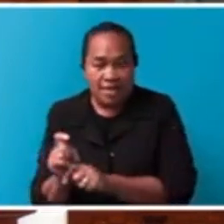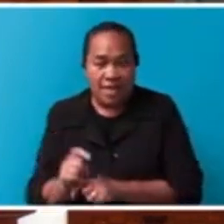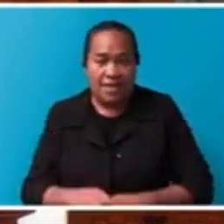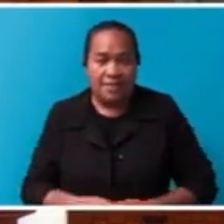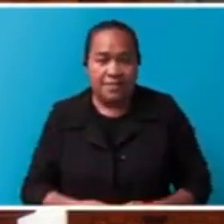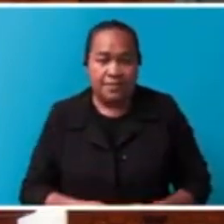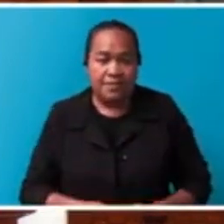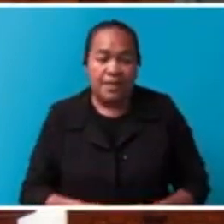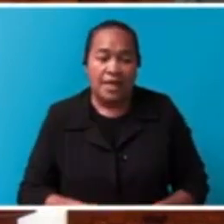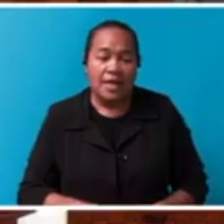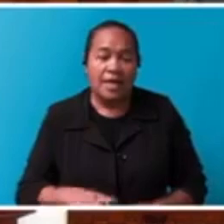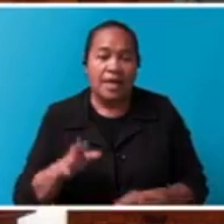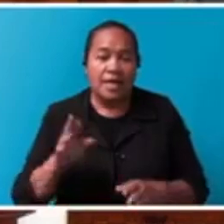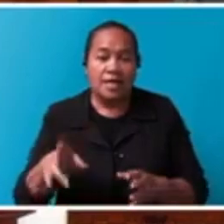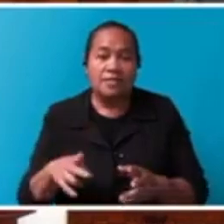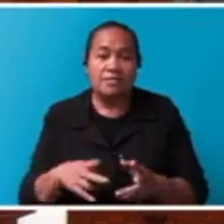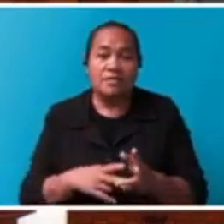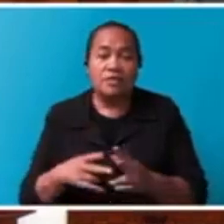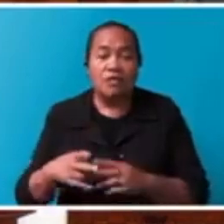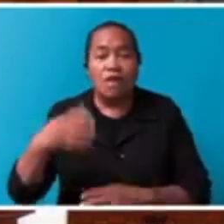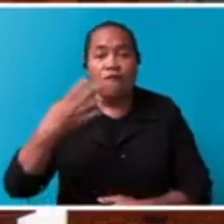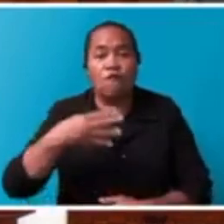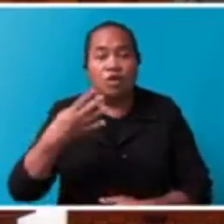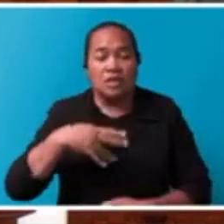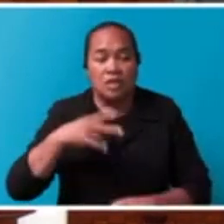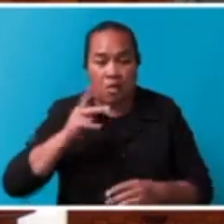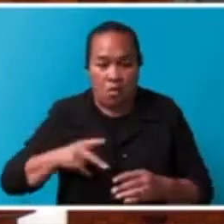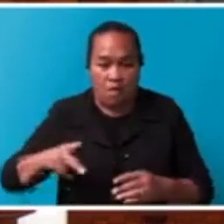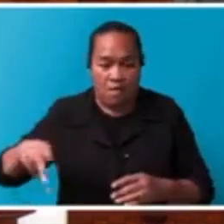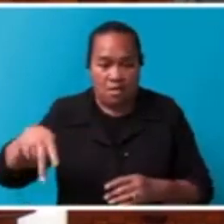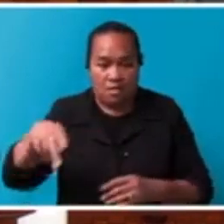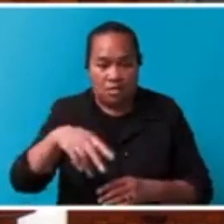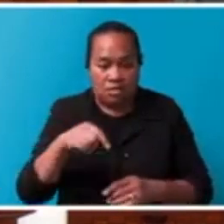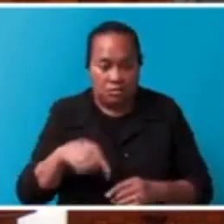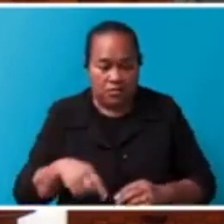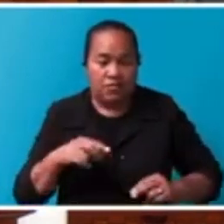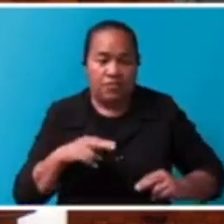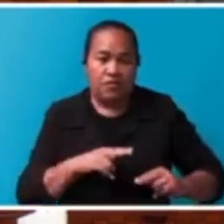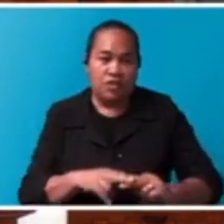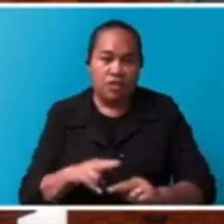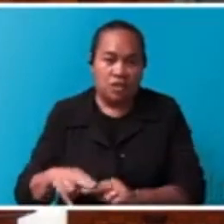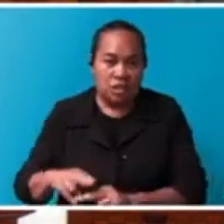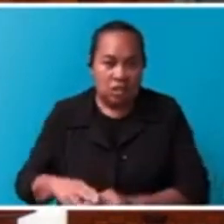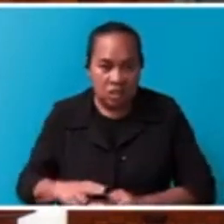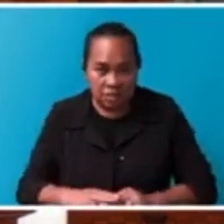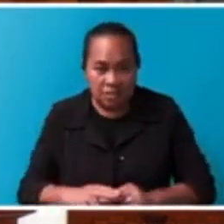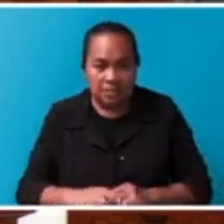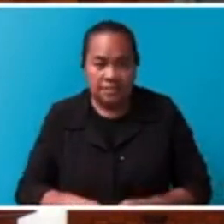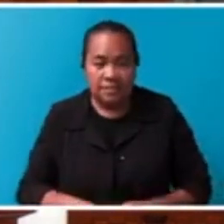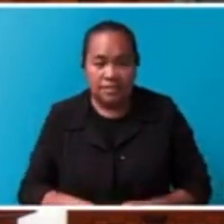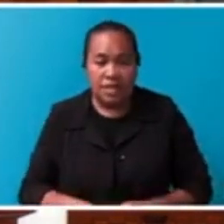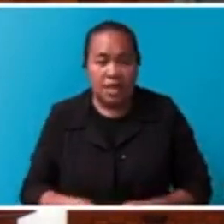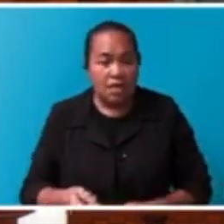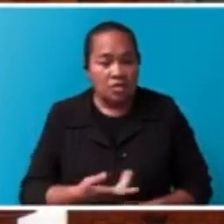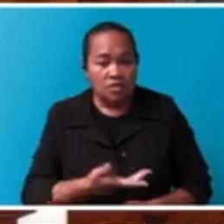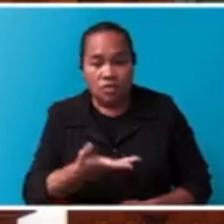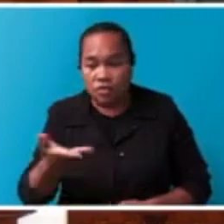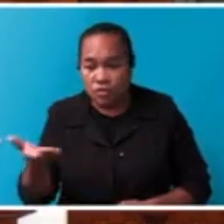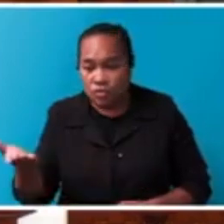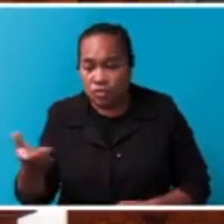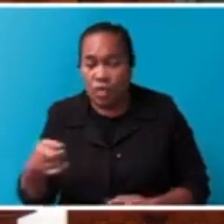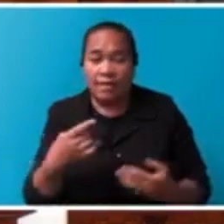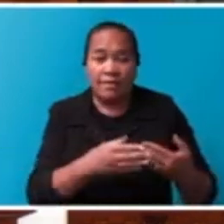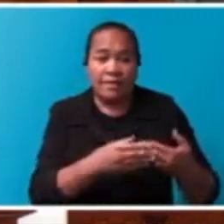Sana ba turanga, itin ka ba, non da bunolo man gubiti. Weker ni talanga na